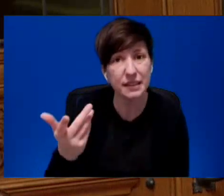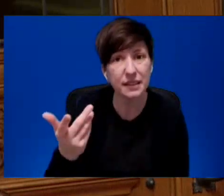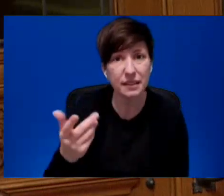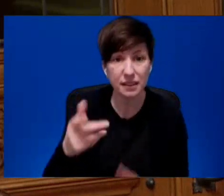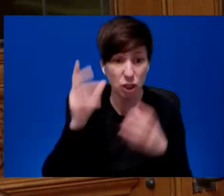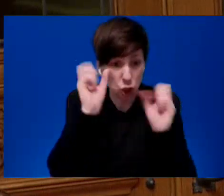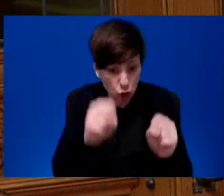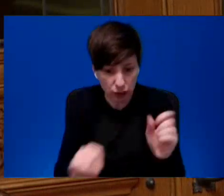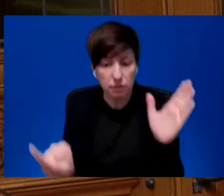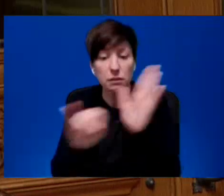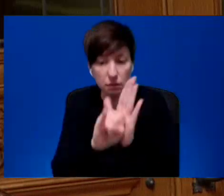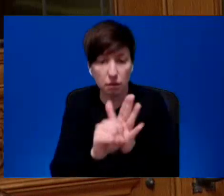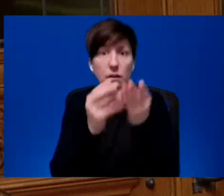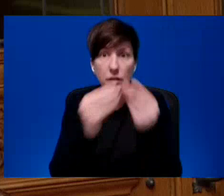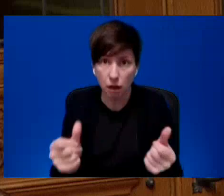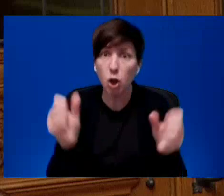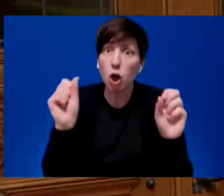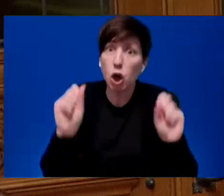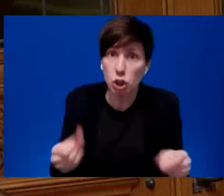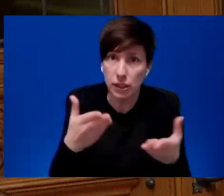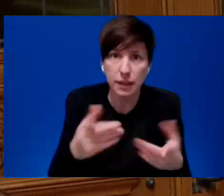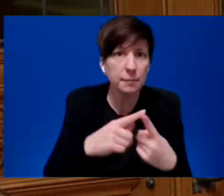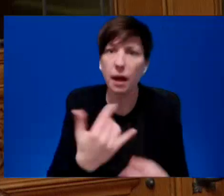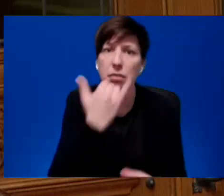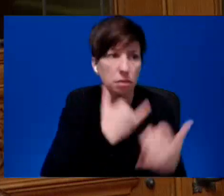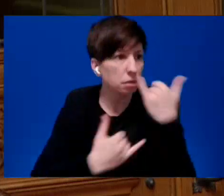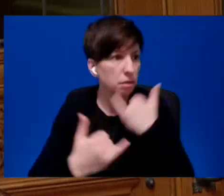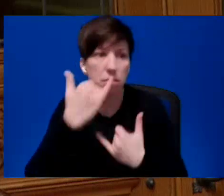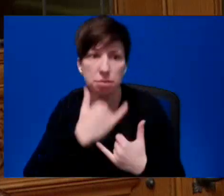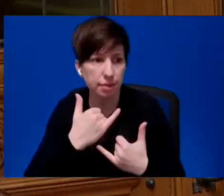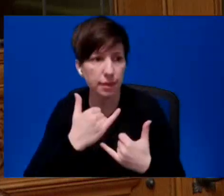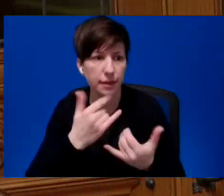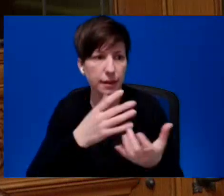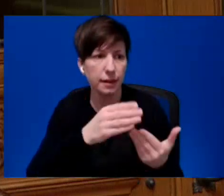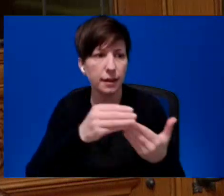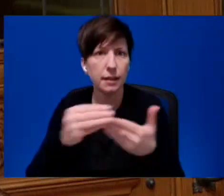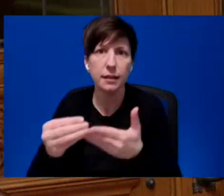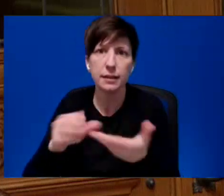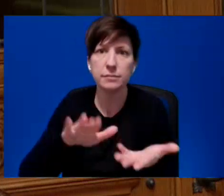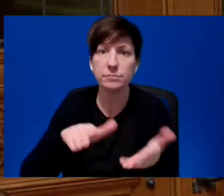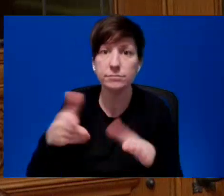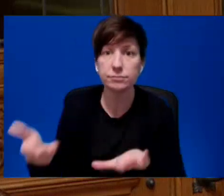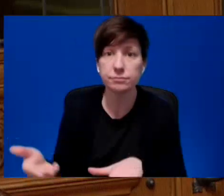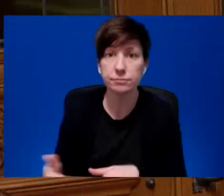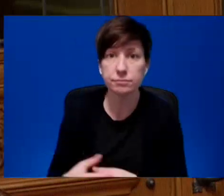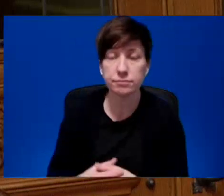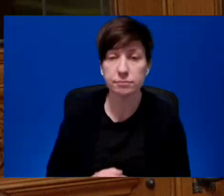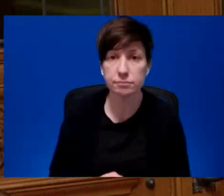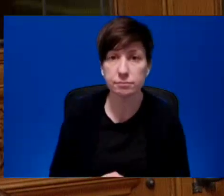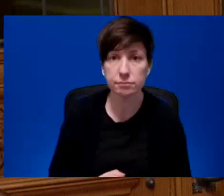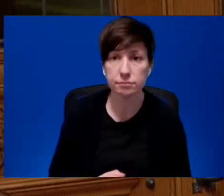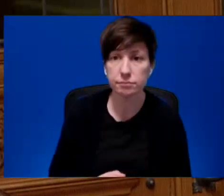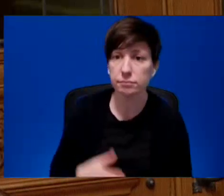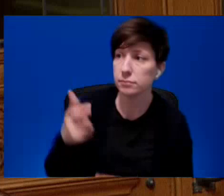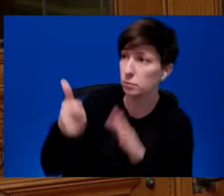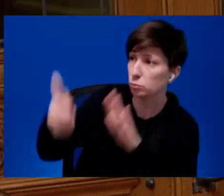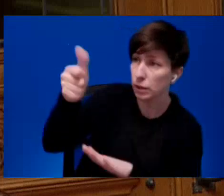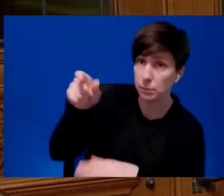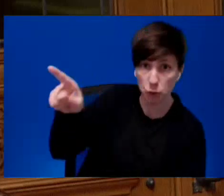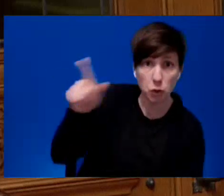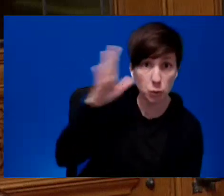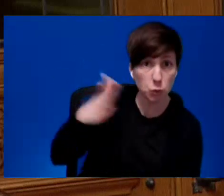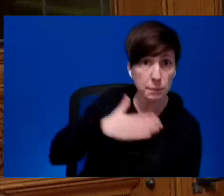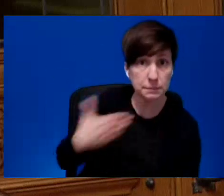Mr. Speaker, will this Premier admit that the healthcare system in British Columbia